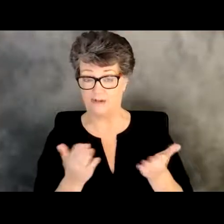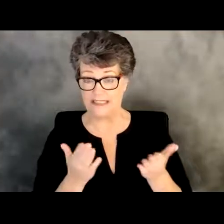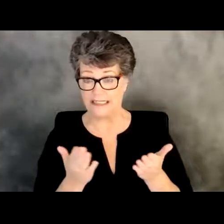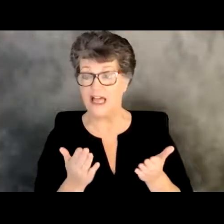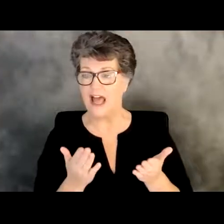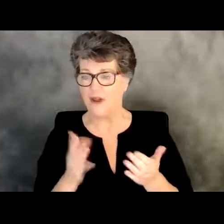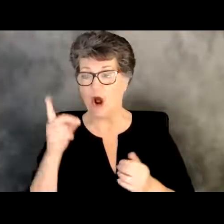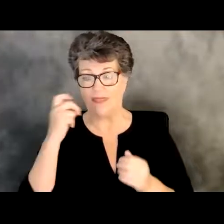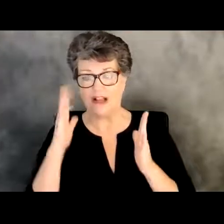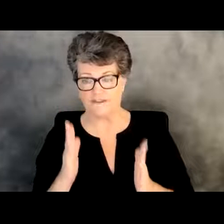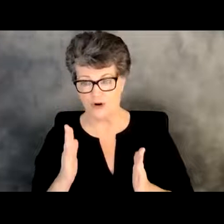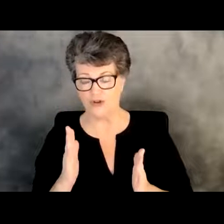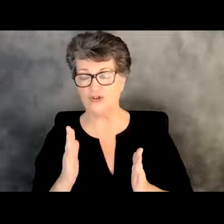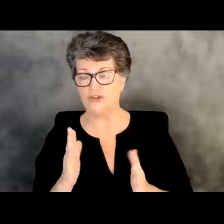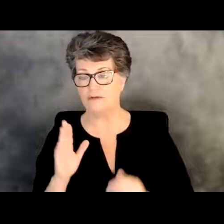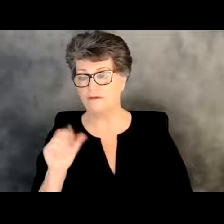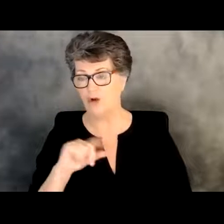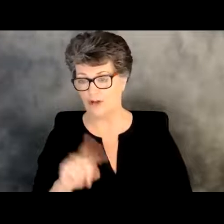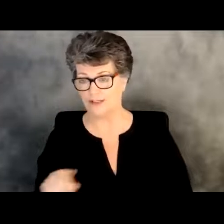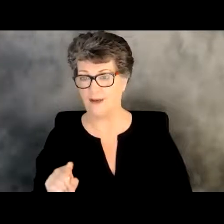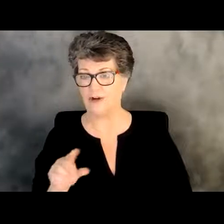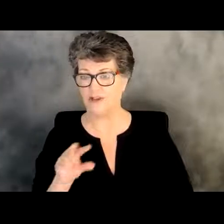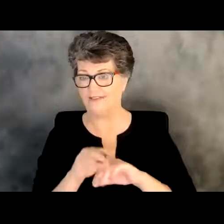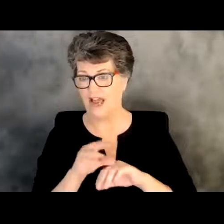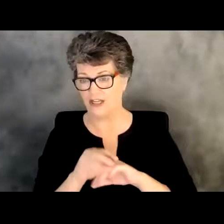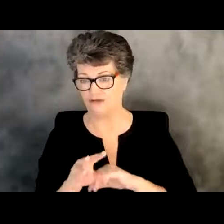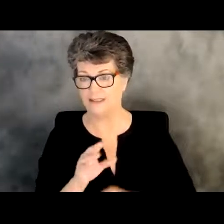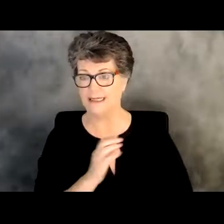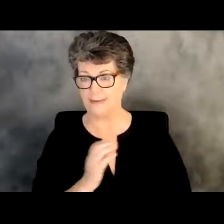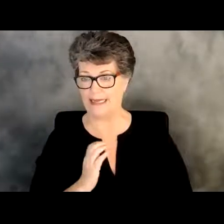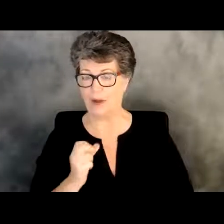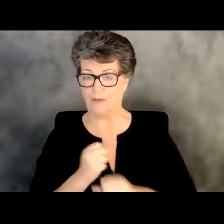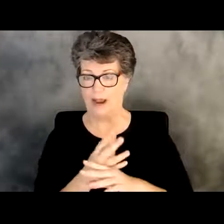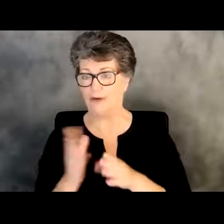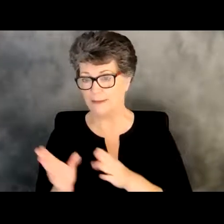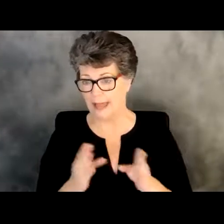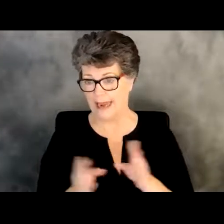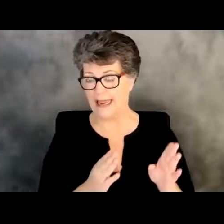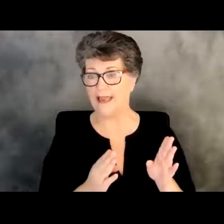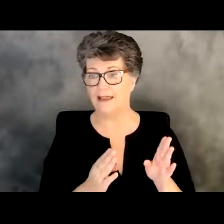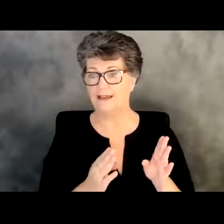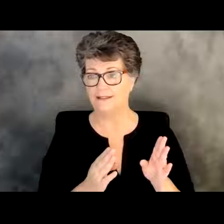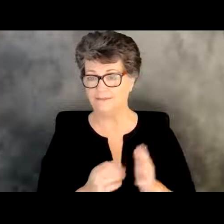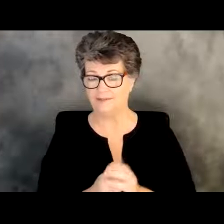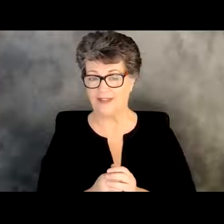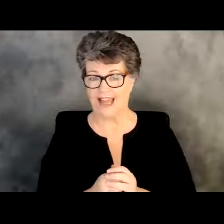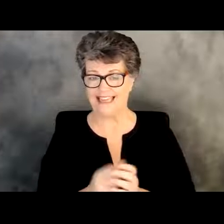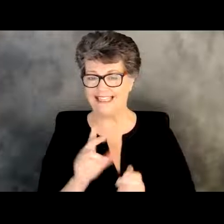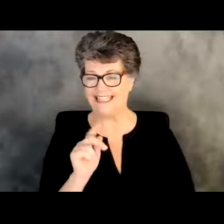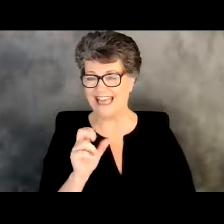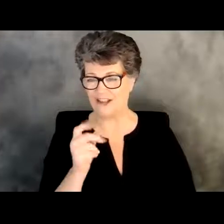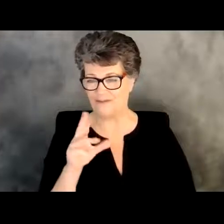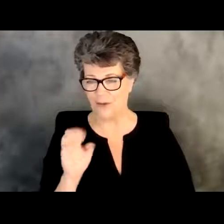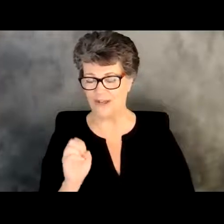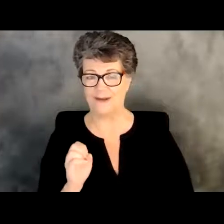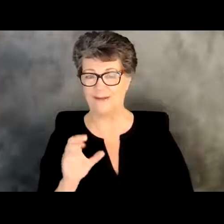the governor's Alzheimer's Advisory Preparedness, Planning, and 3Ps task force chaired by